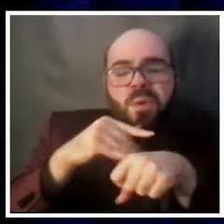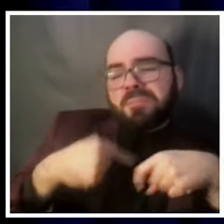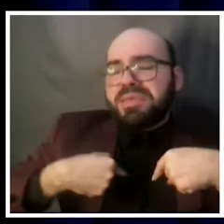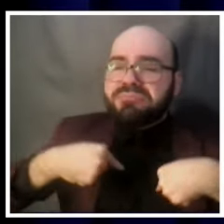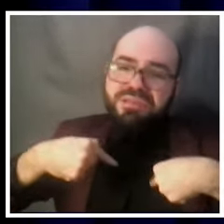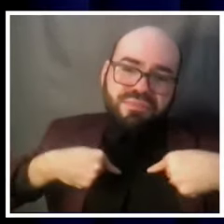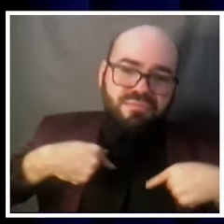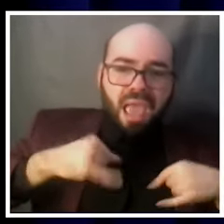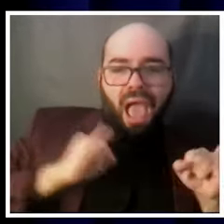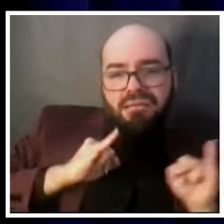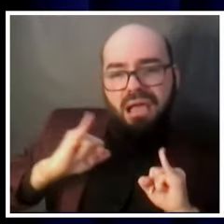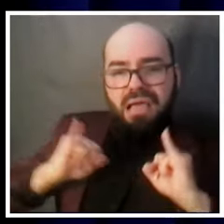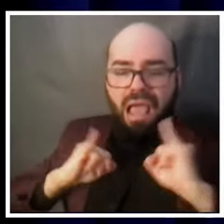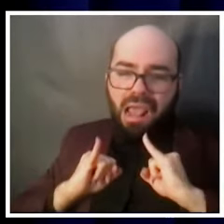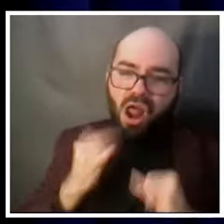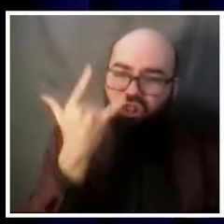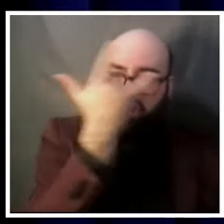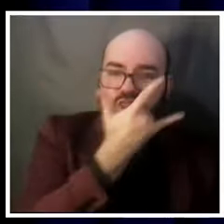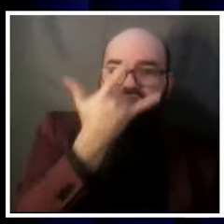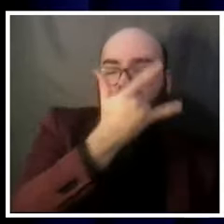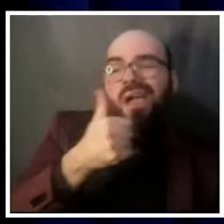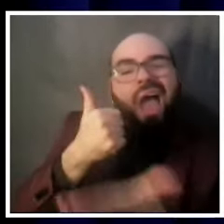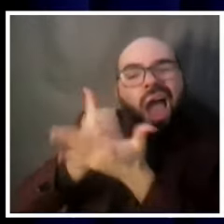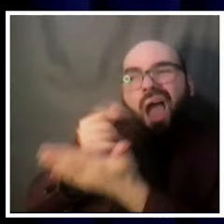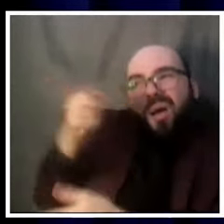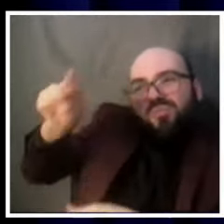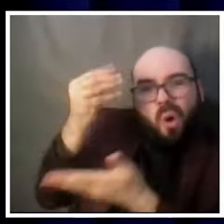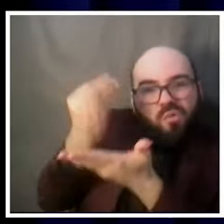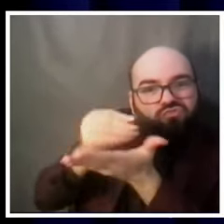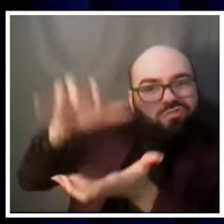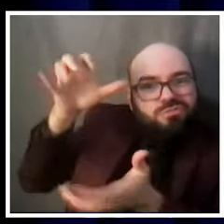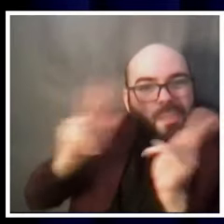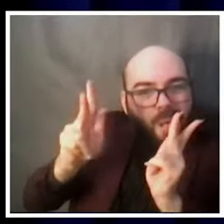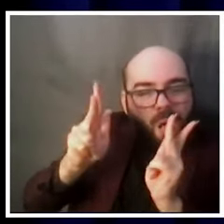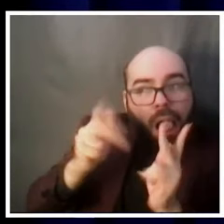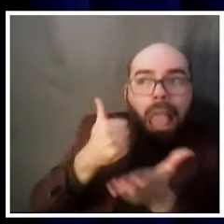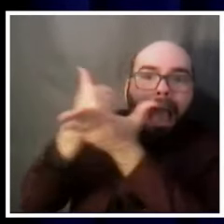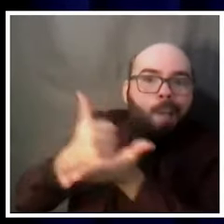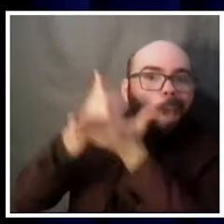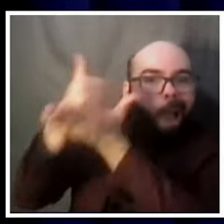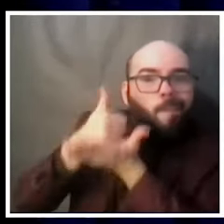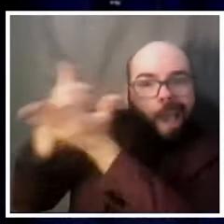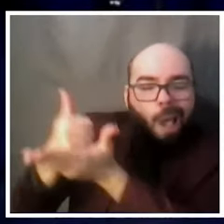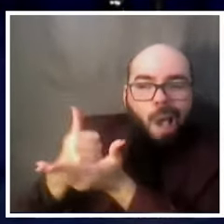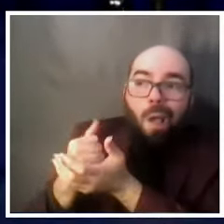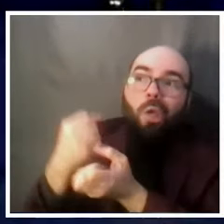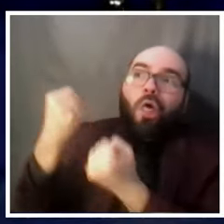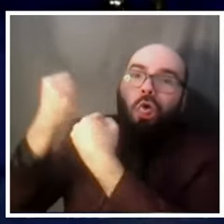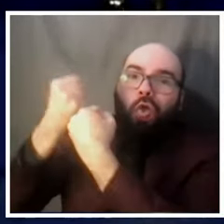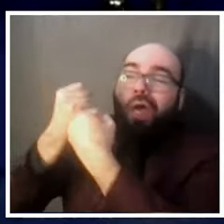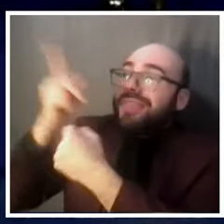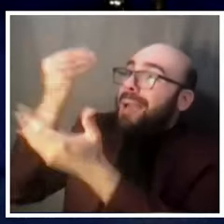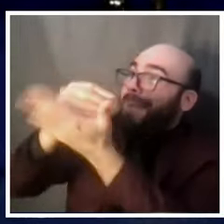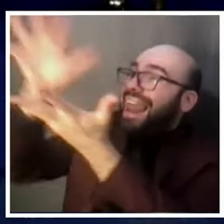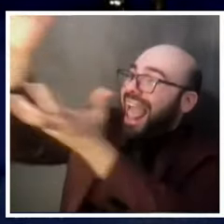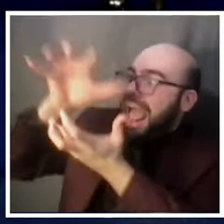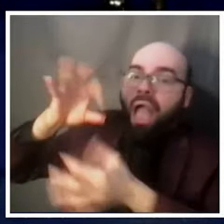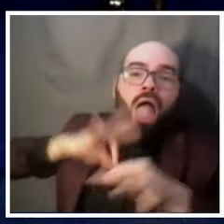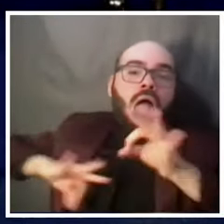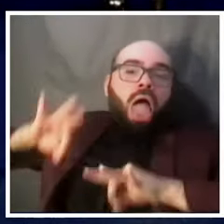his billionaire friends gain power and control and force their extreme agenda on the rest of us. Listen to what he